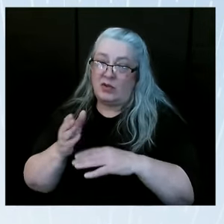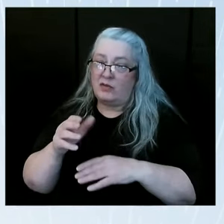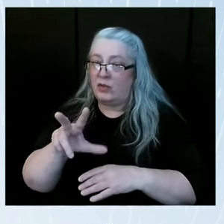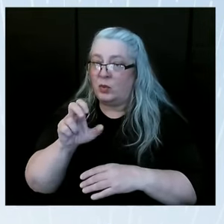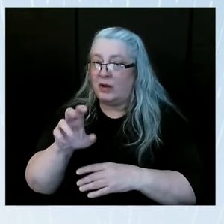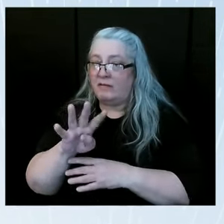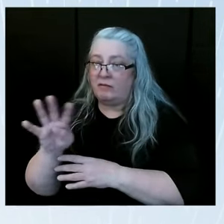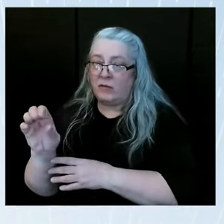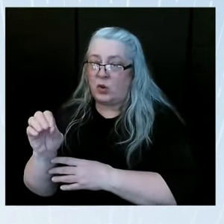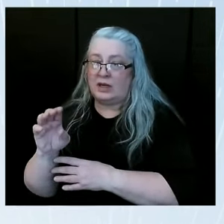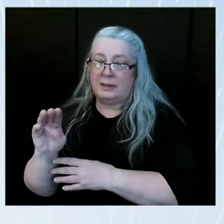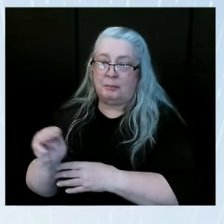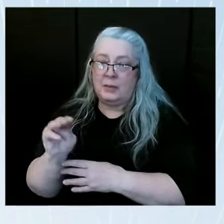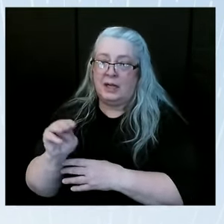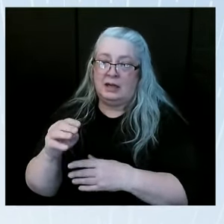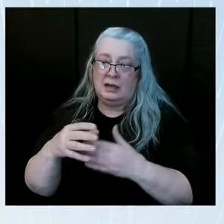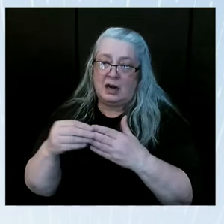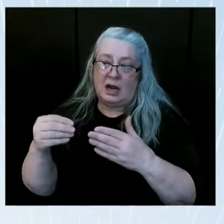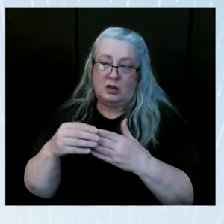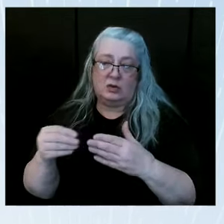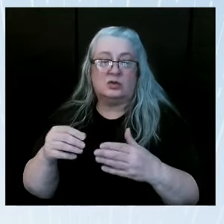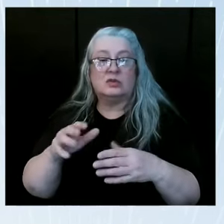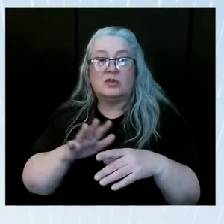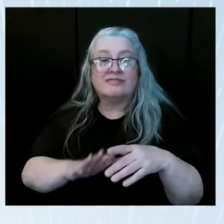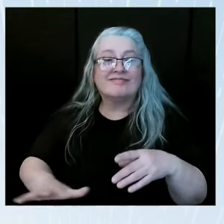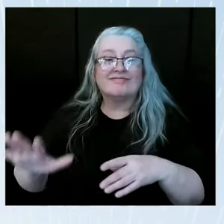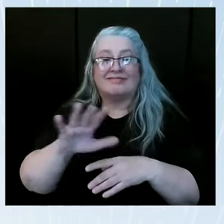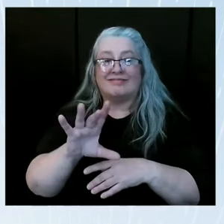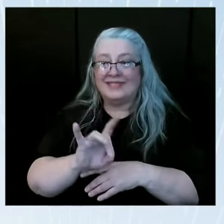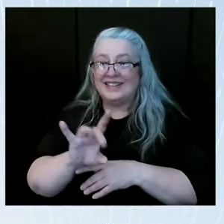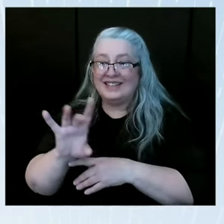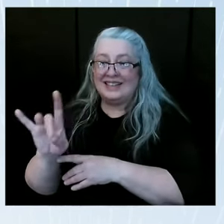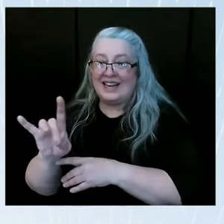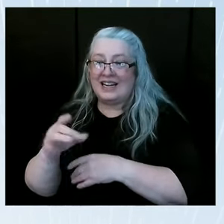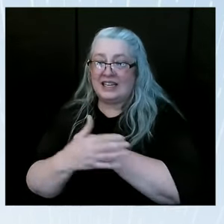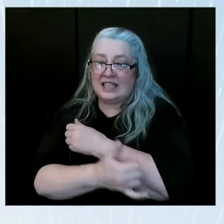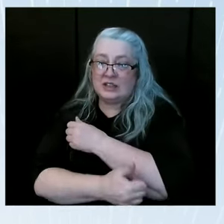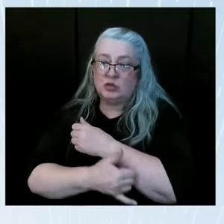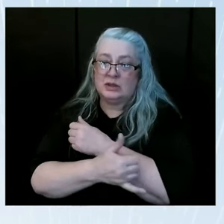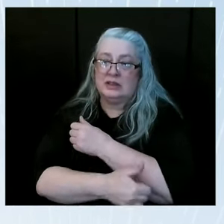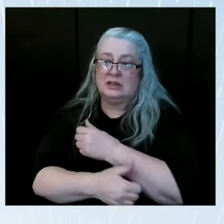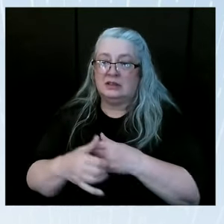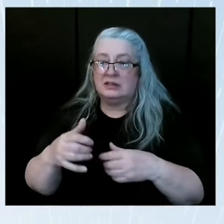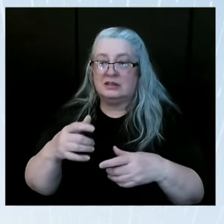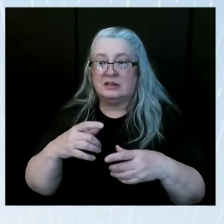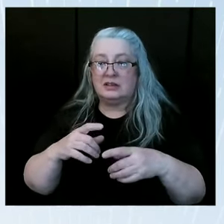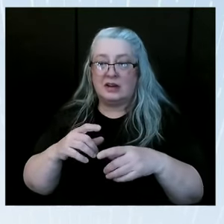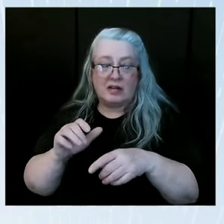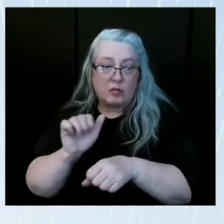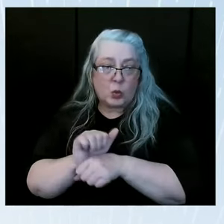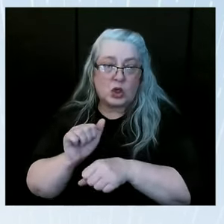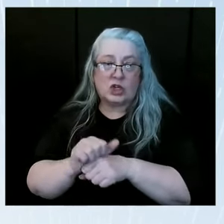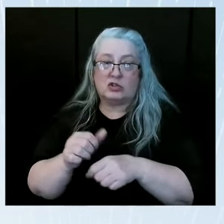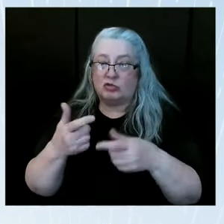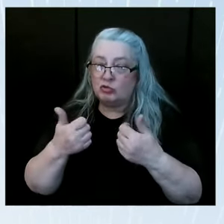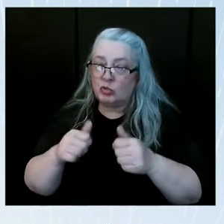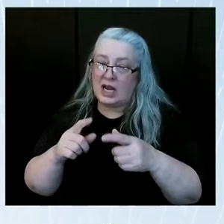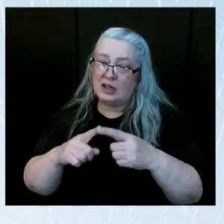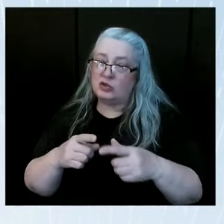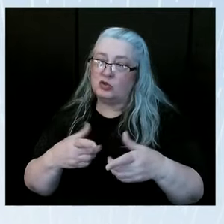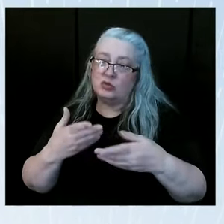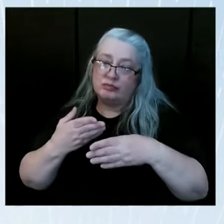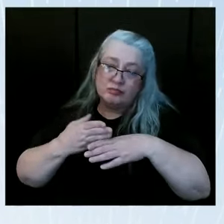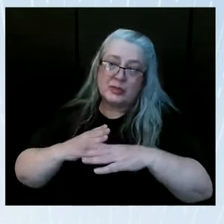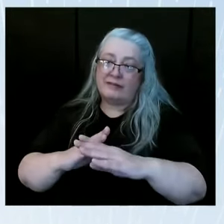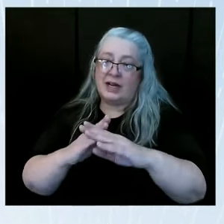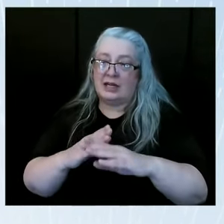the categories of work that have been described here: preventing trafficking, protecting victims, and prosecuting perpetrators.